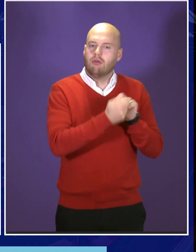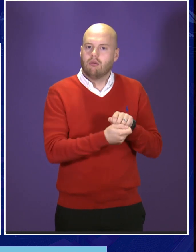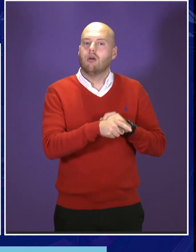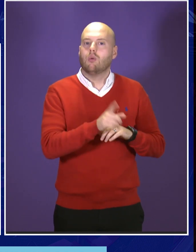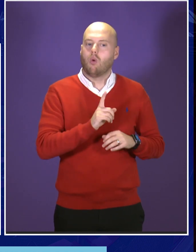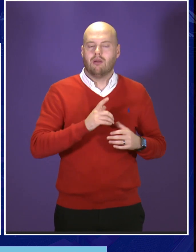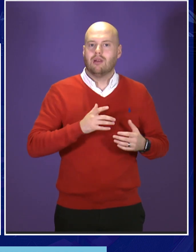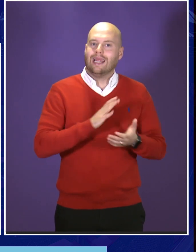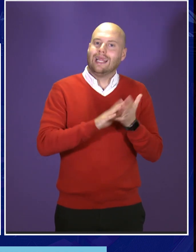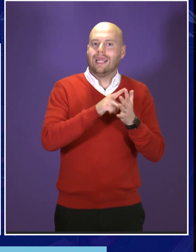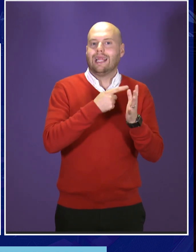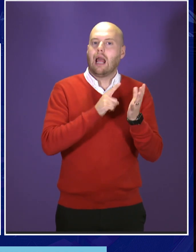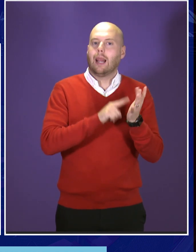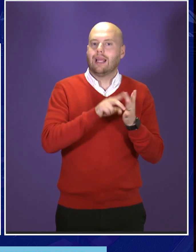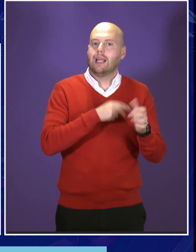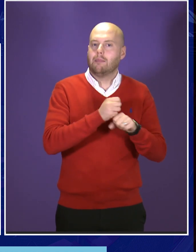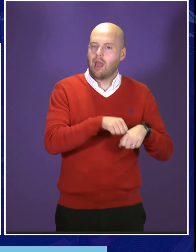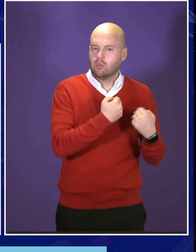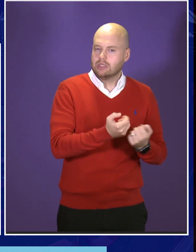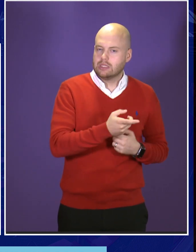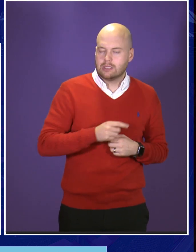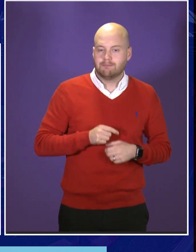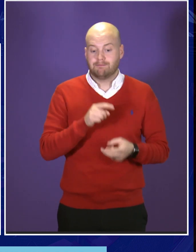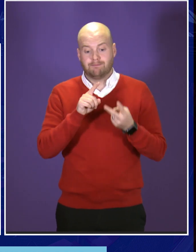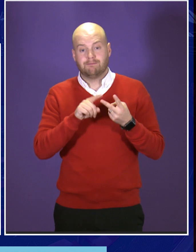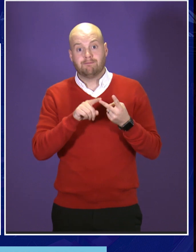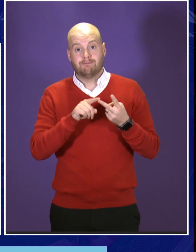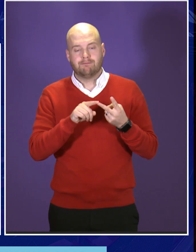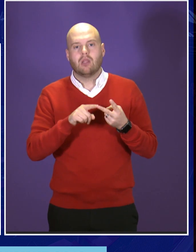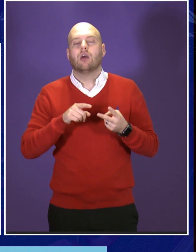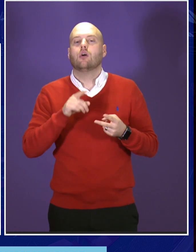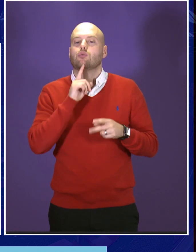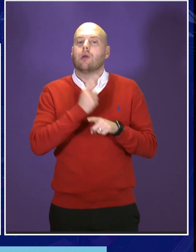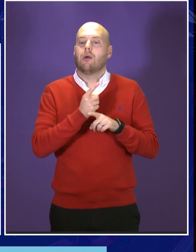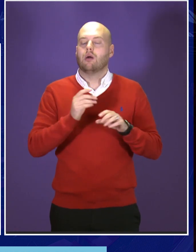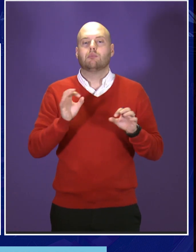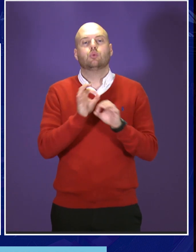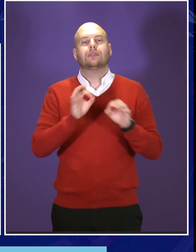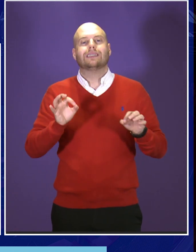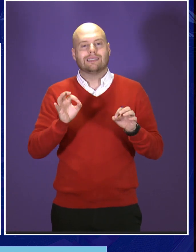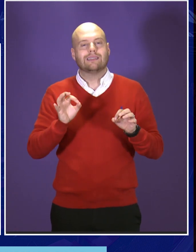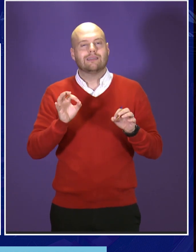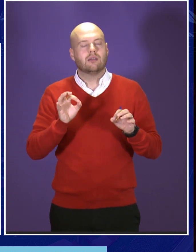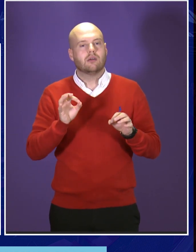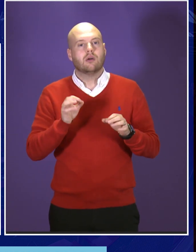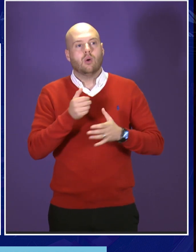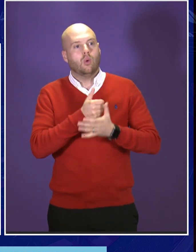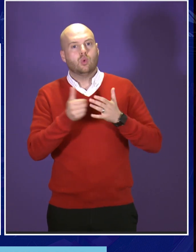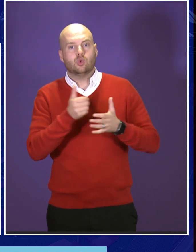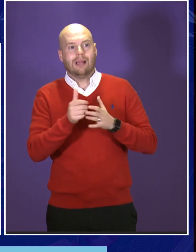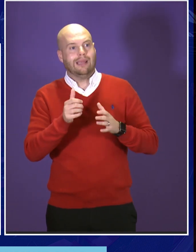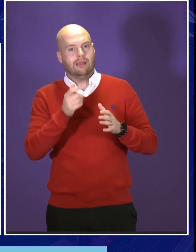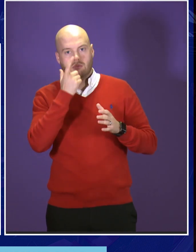sound. The second, Samai, shows that a musical form, often relegated to serve as a museum relic, can be